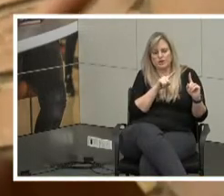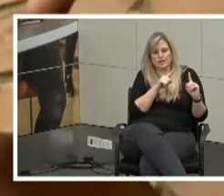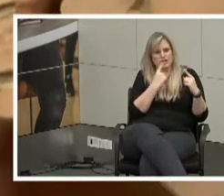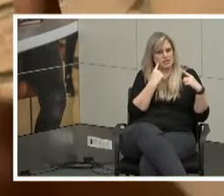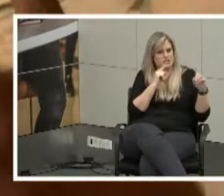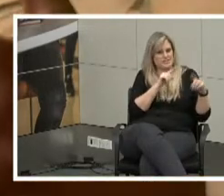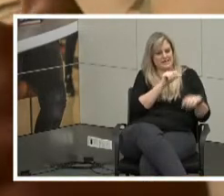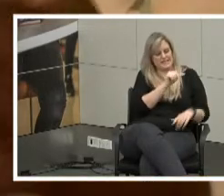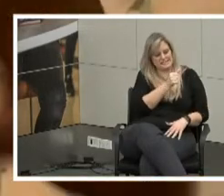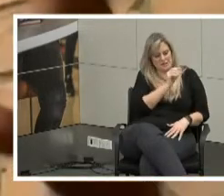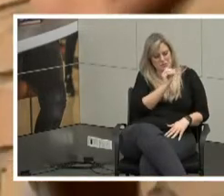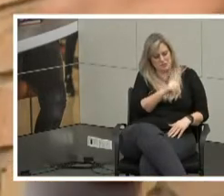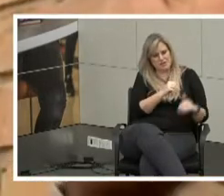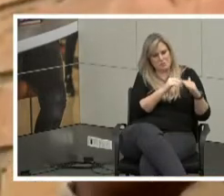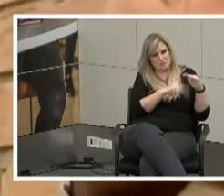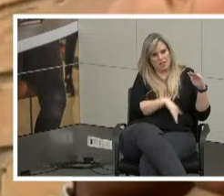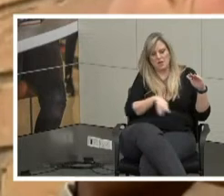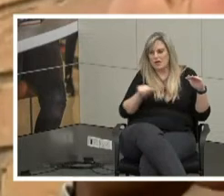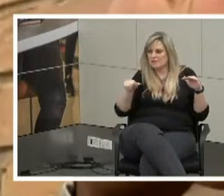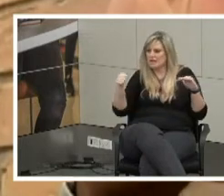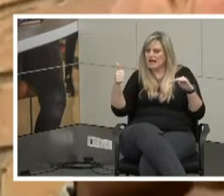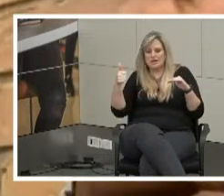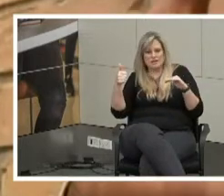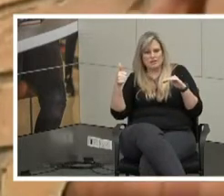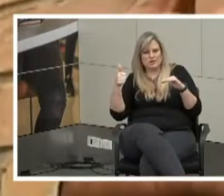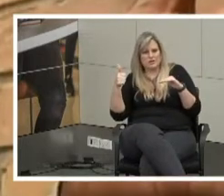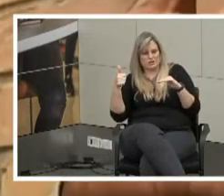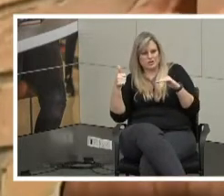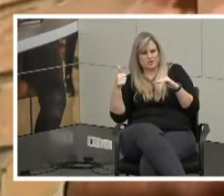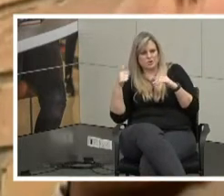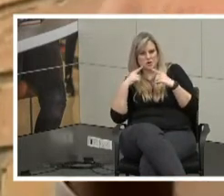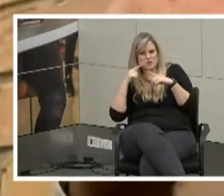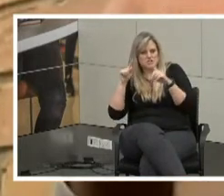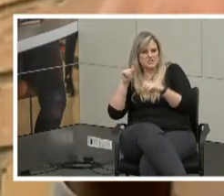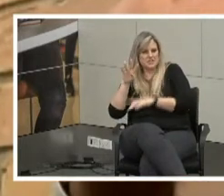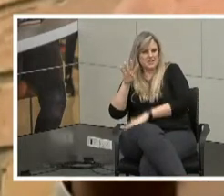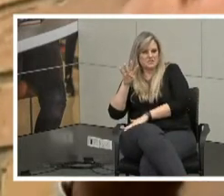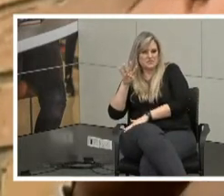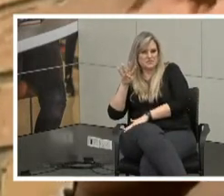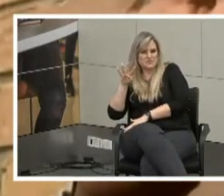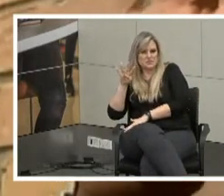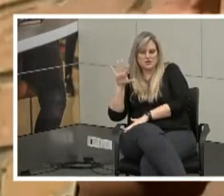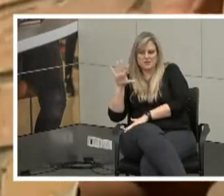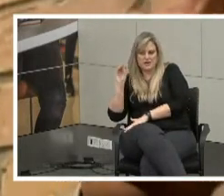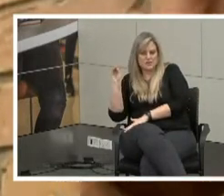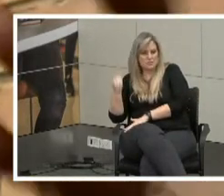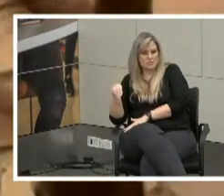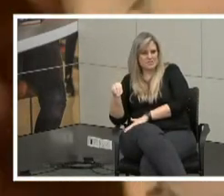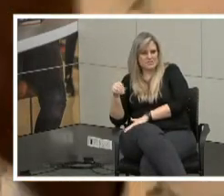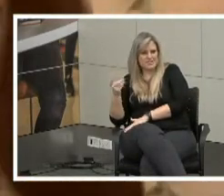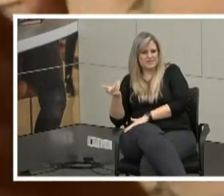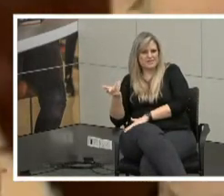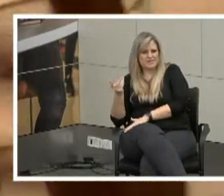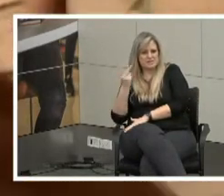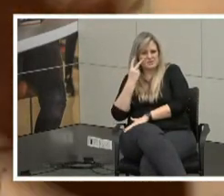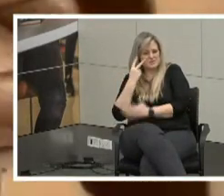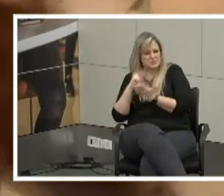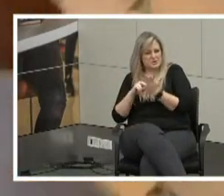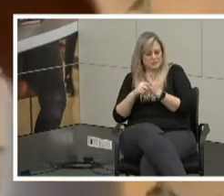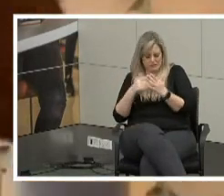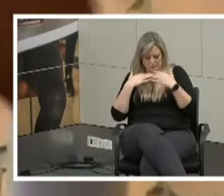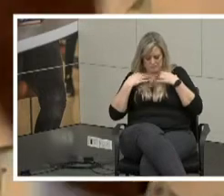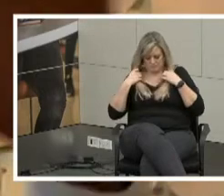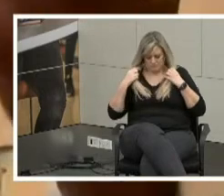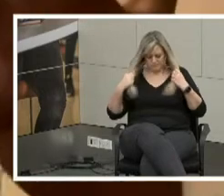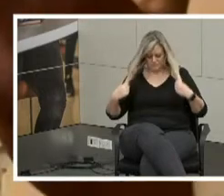and below and these others are achieving at 40 to 45% you see where I'm going like